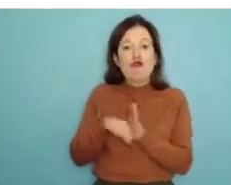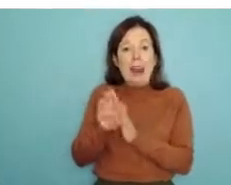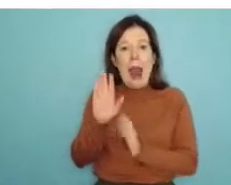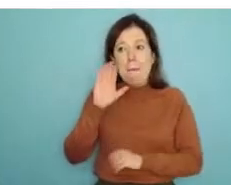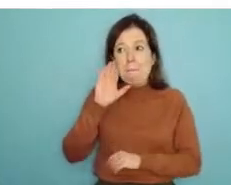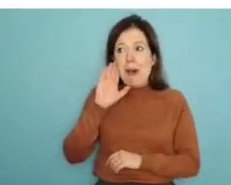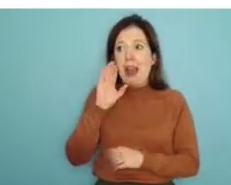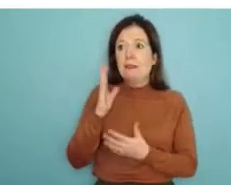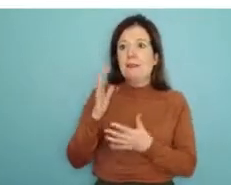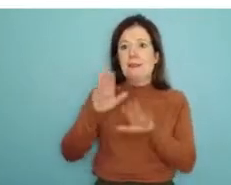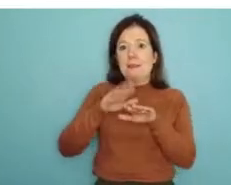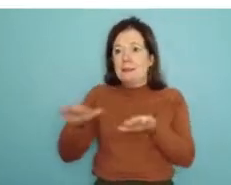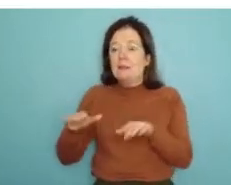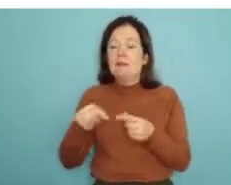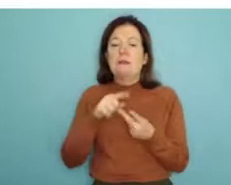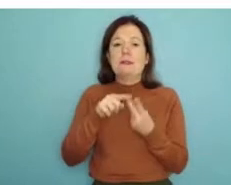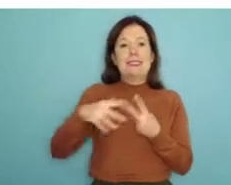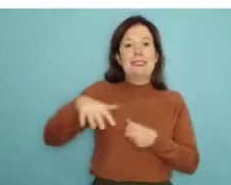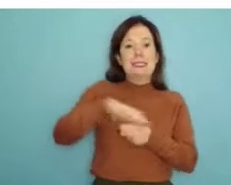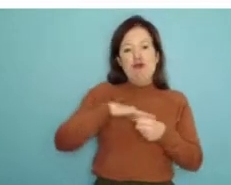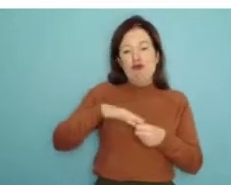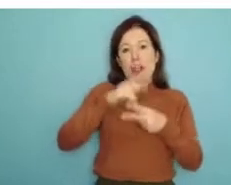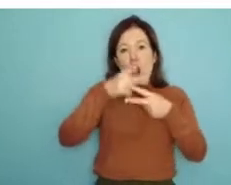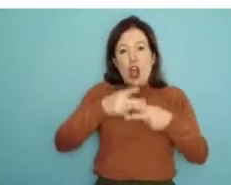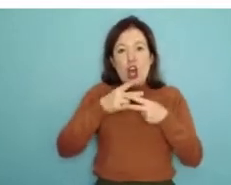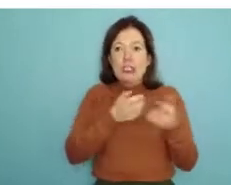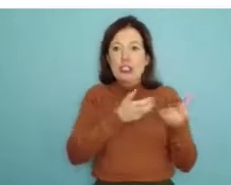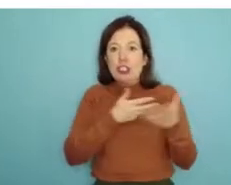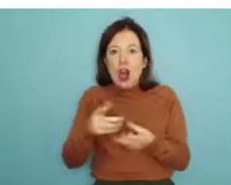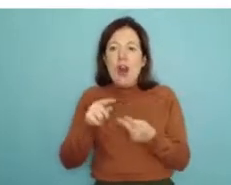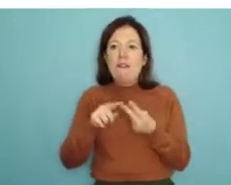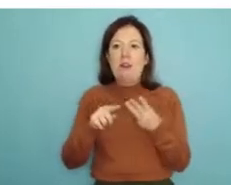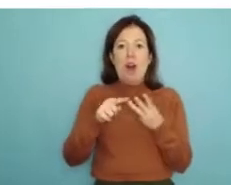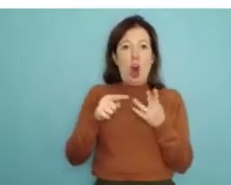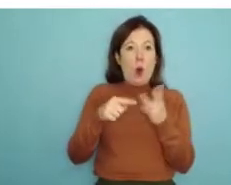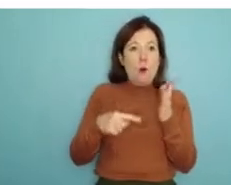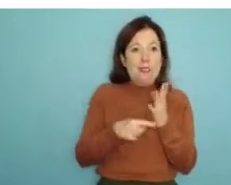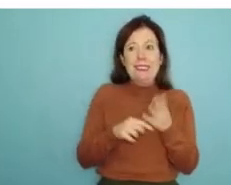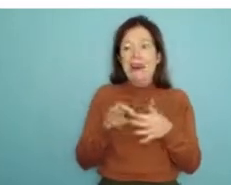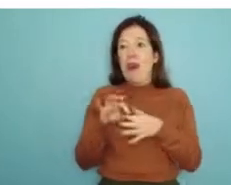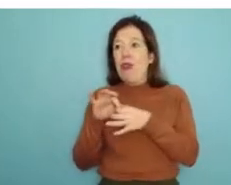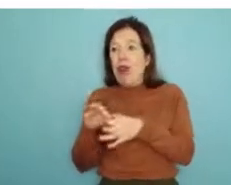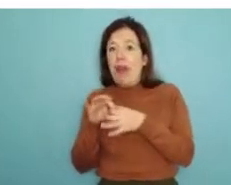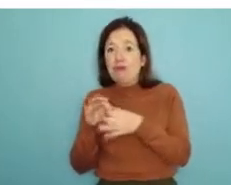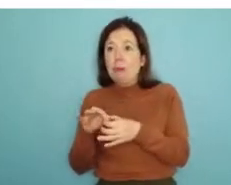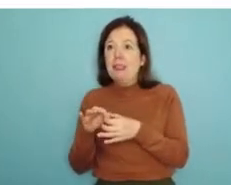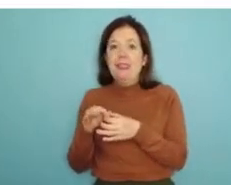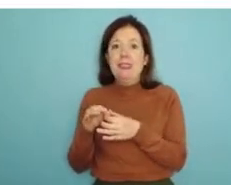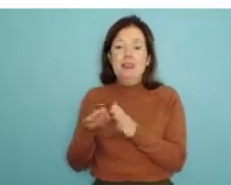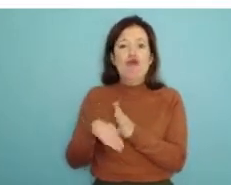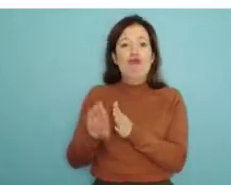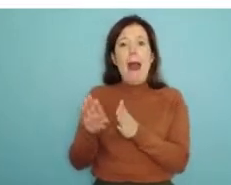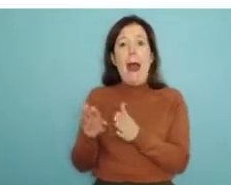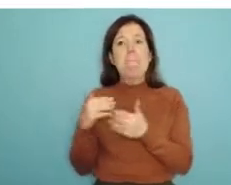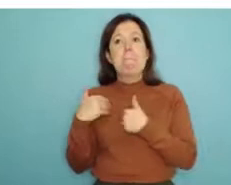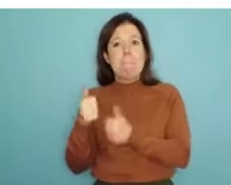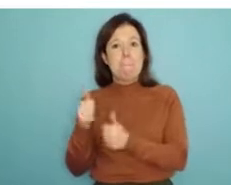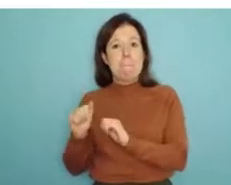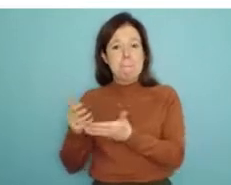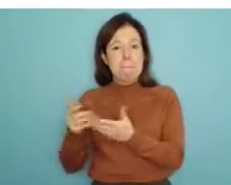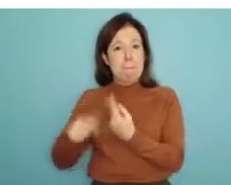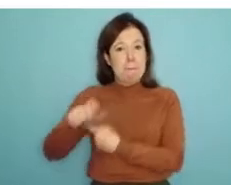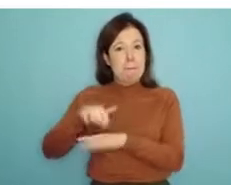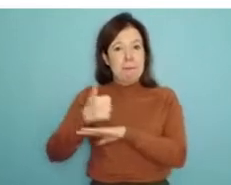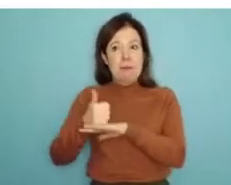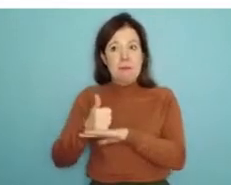took on district nursing services and OT and therapy services working in rehab in the community, and we also took on